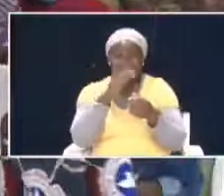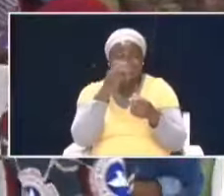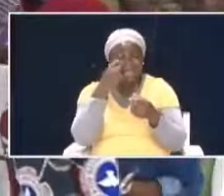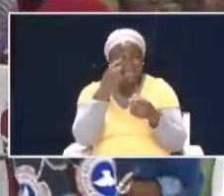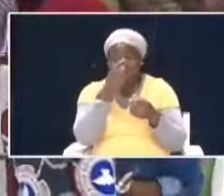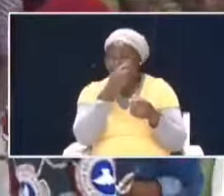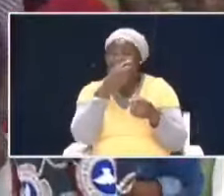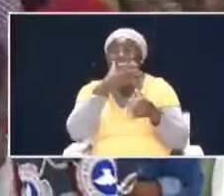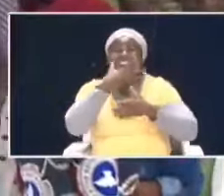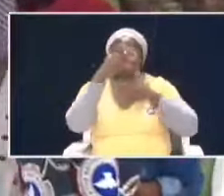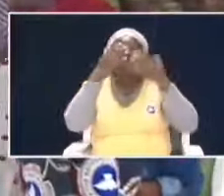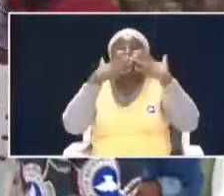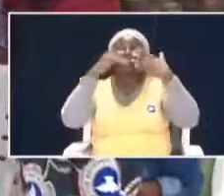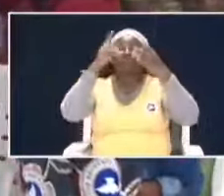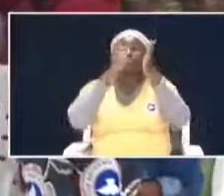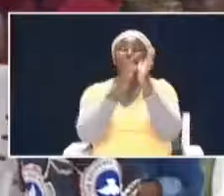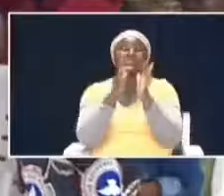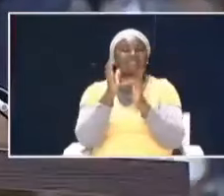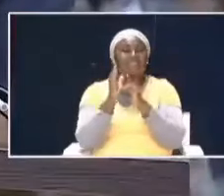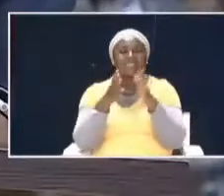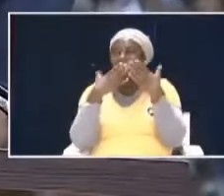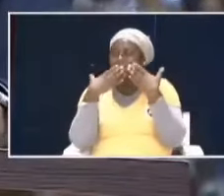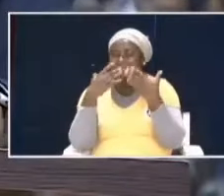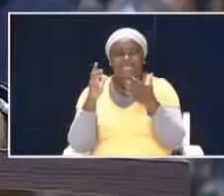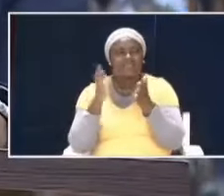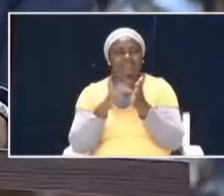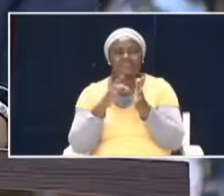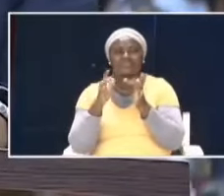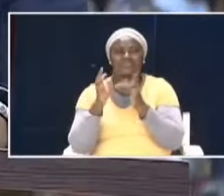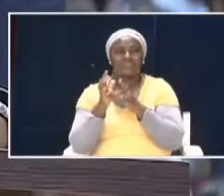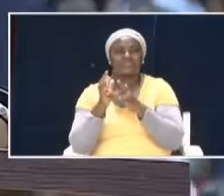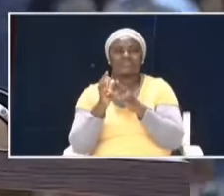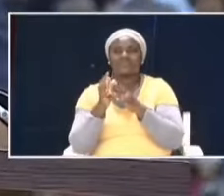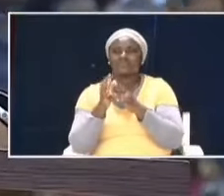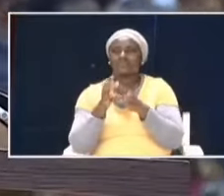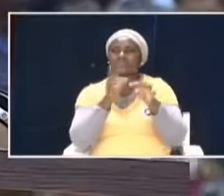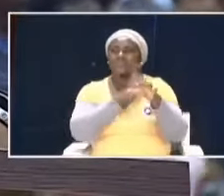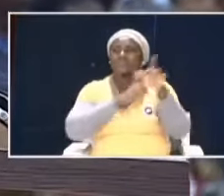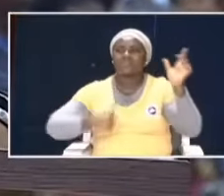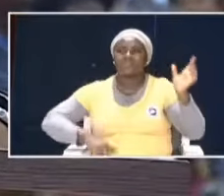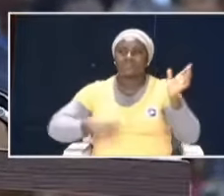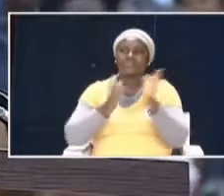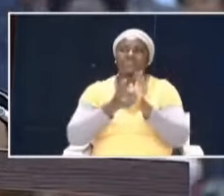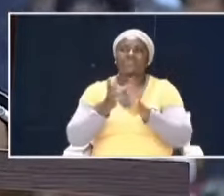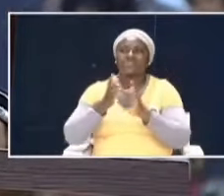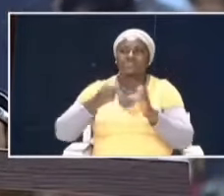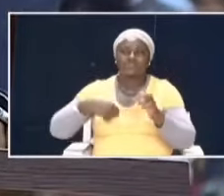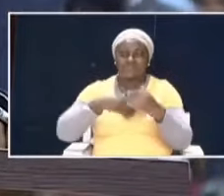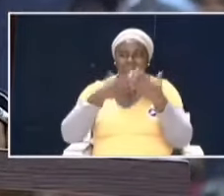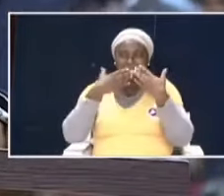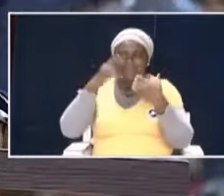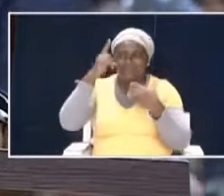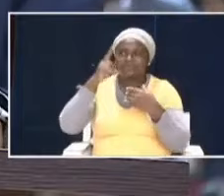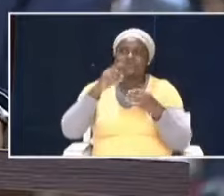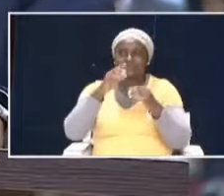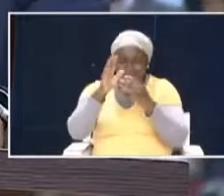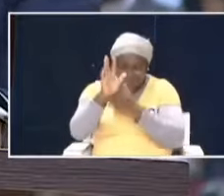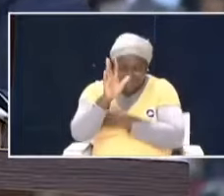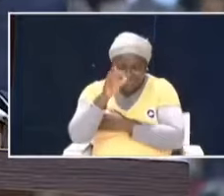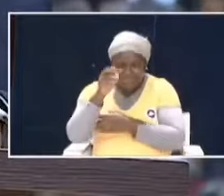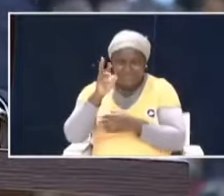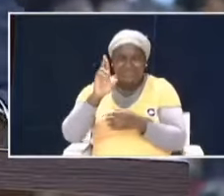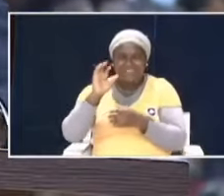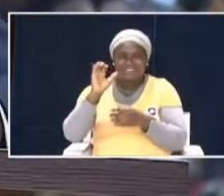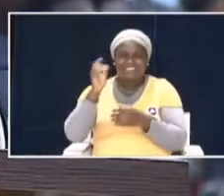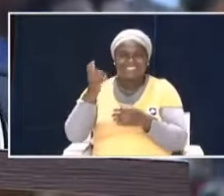you, Jesus. Thank you, Jesus. Lord Jesus, we thank you. The God of the Redeemed Christian Church